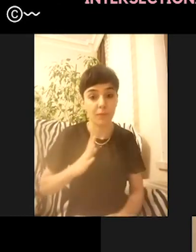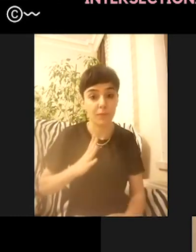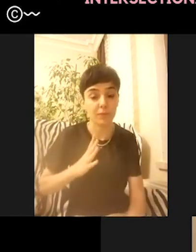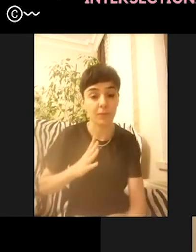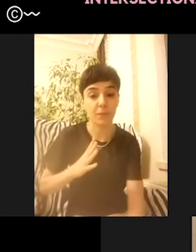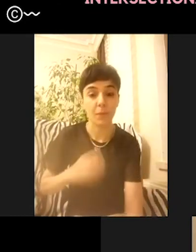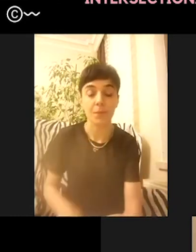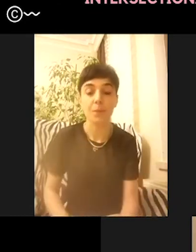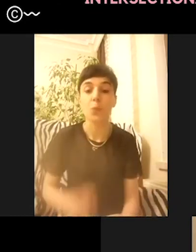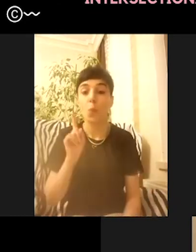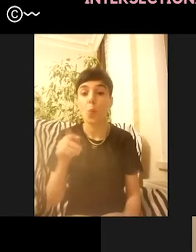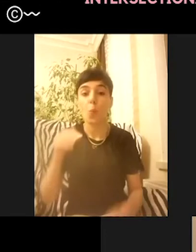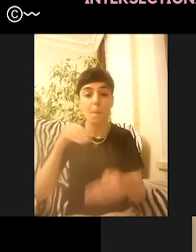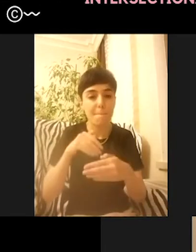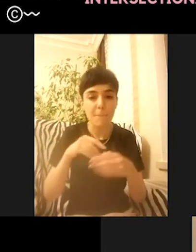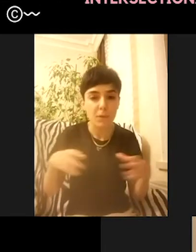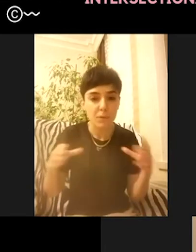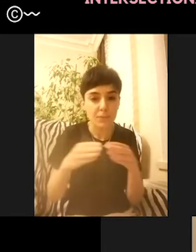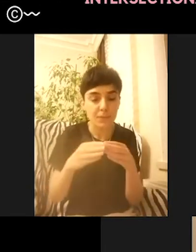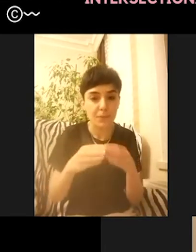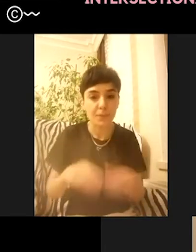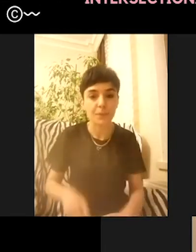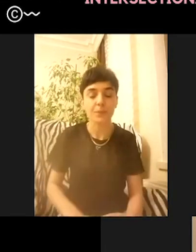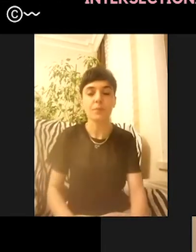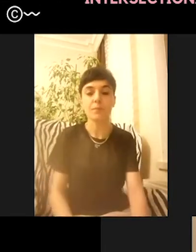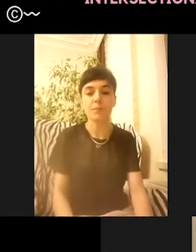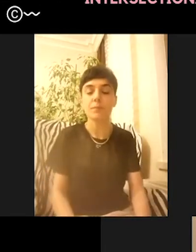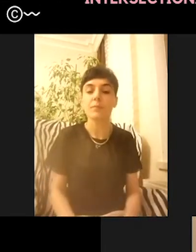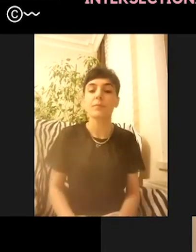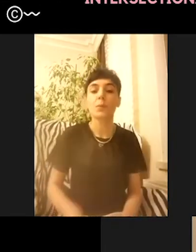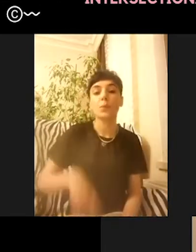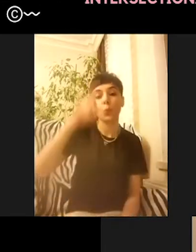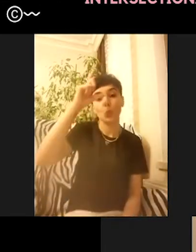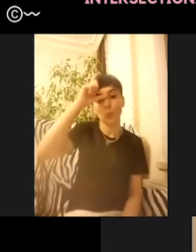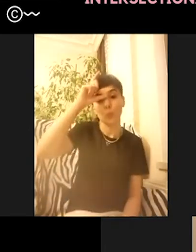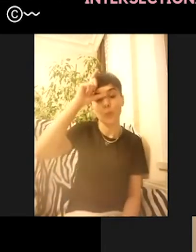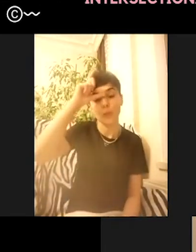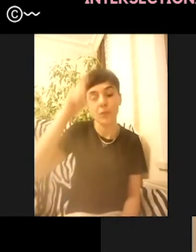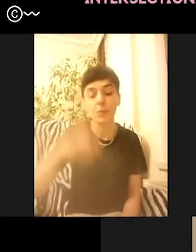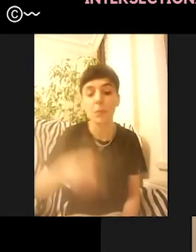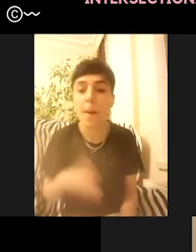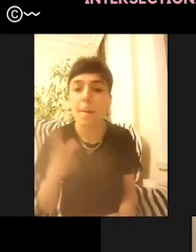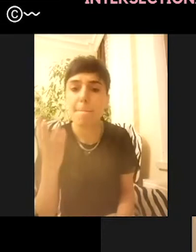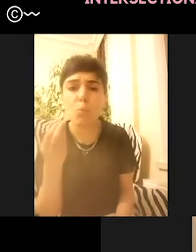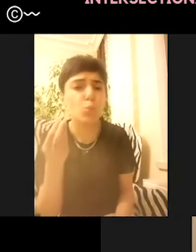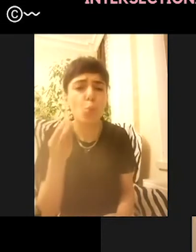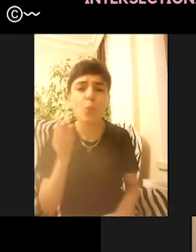to bring many identities in Turkey, organizing as assemblies, non-hierarchical